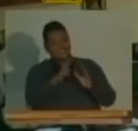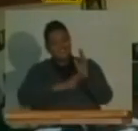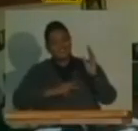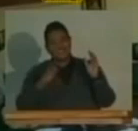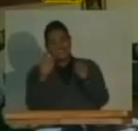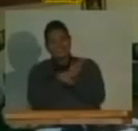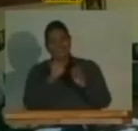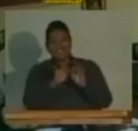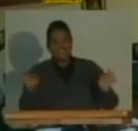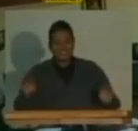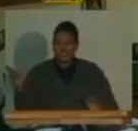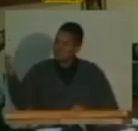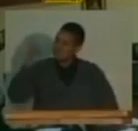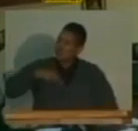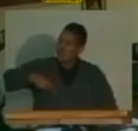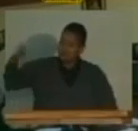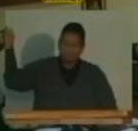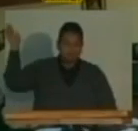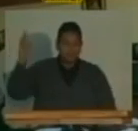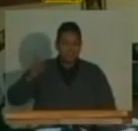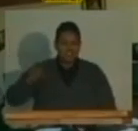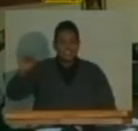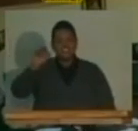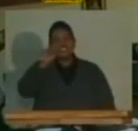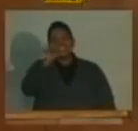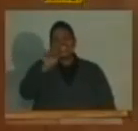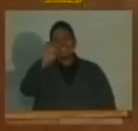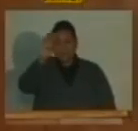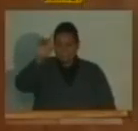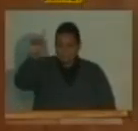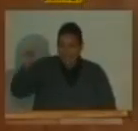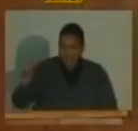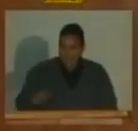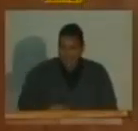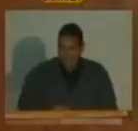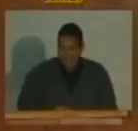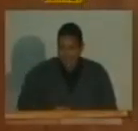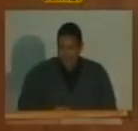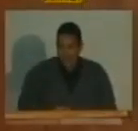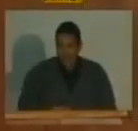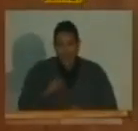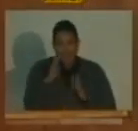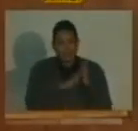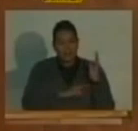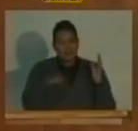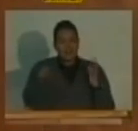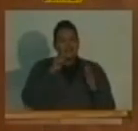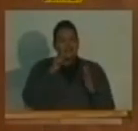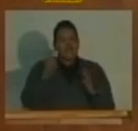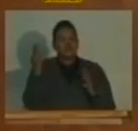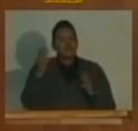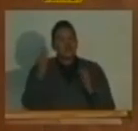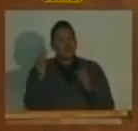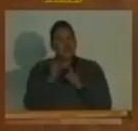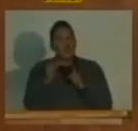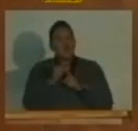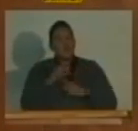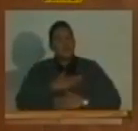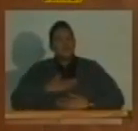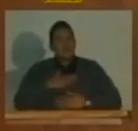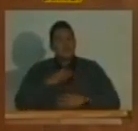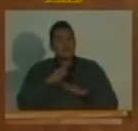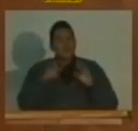Ms. Hanna took to social media, describing her opposition colleagues' behavior as obnoxious and